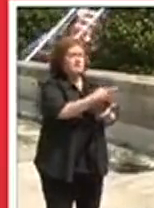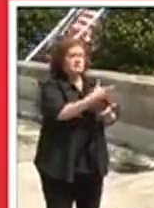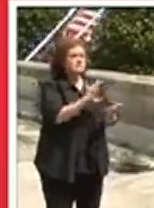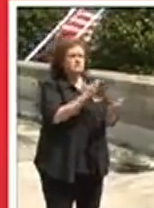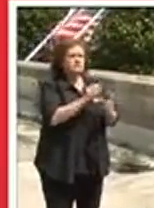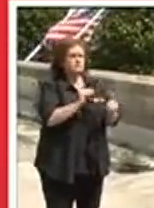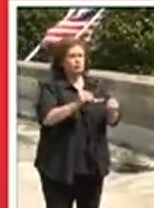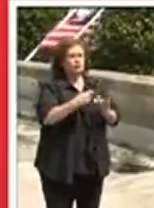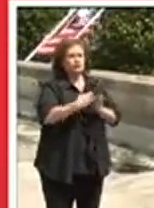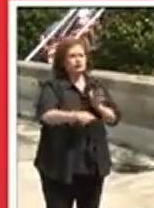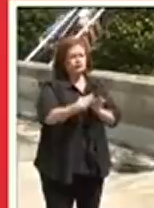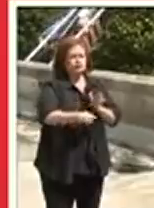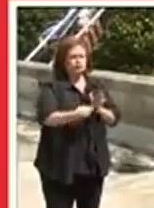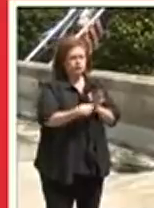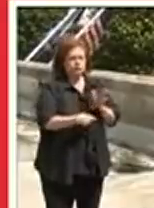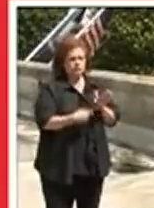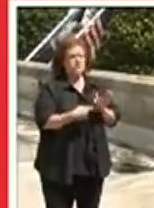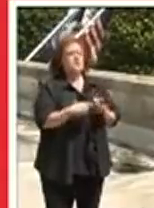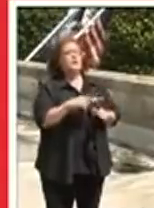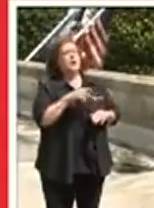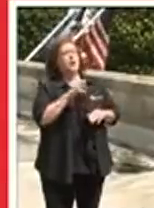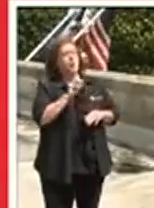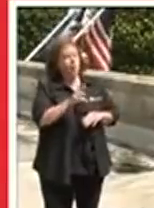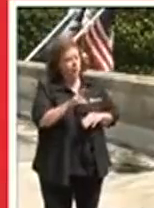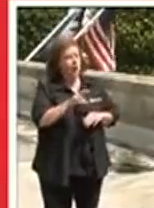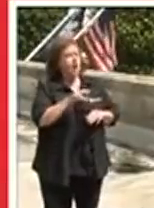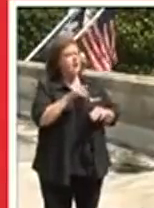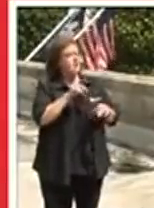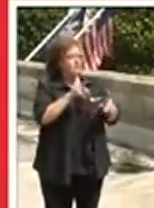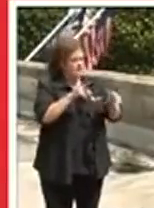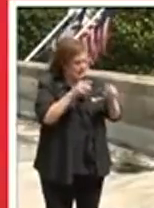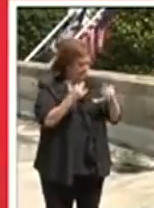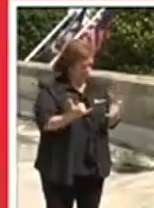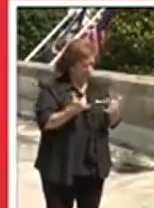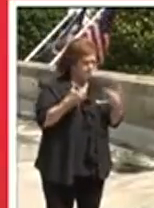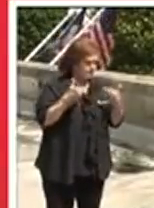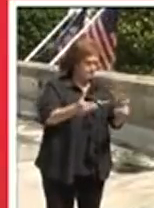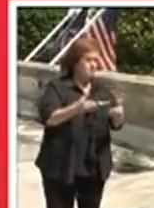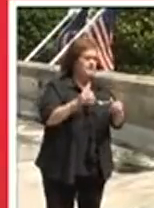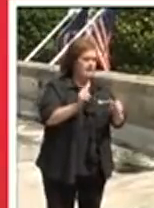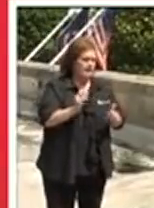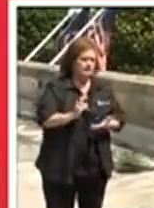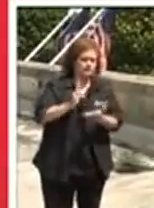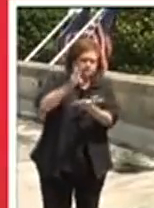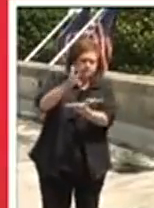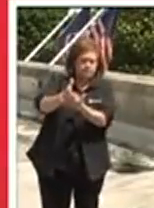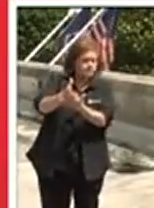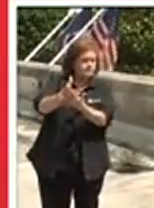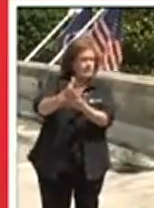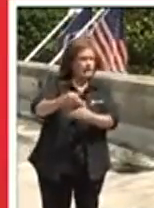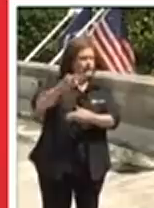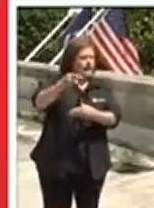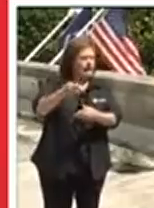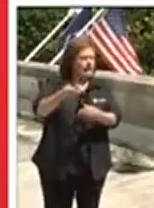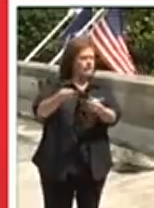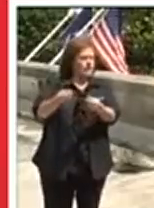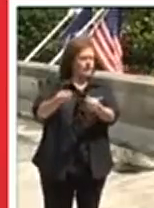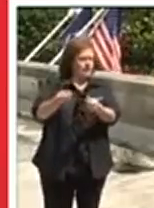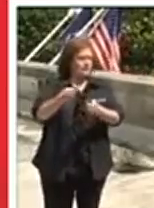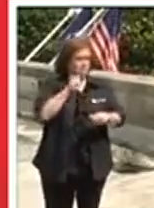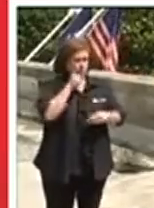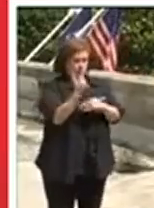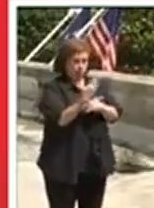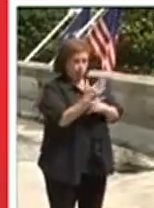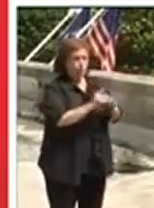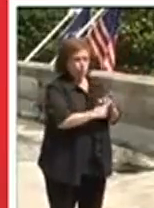to getting your vehicles to higher and safe ground. That will begin on tomorrow morning. We want